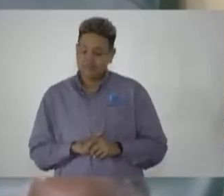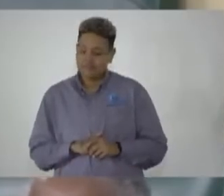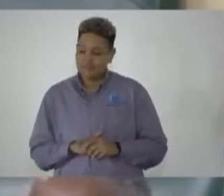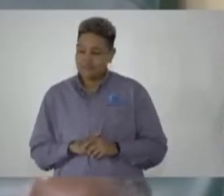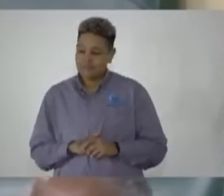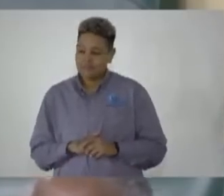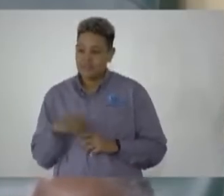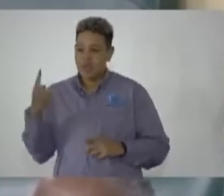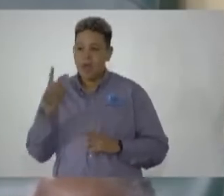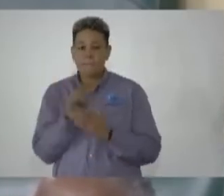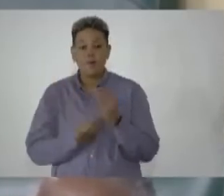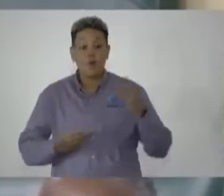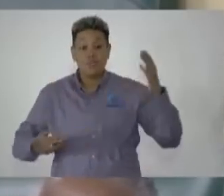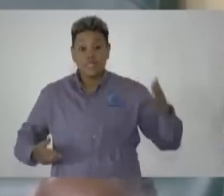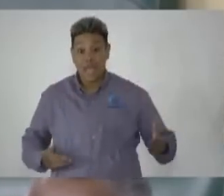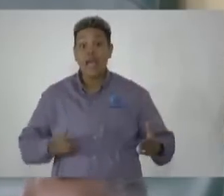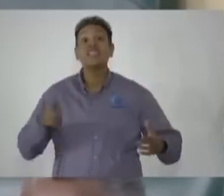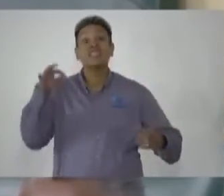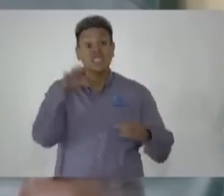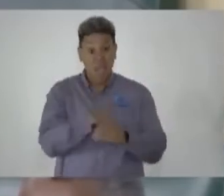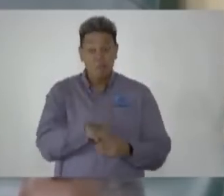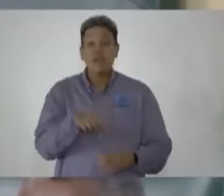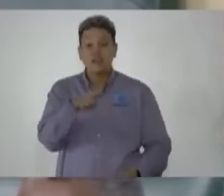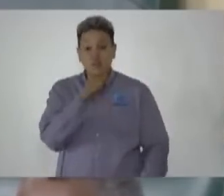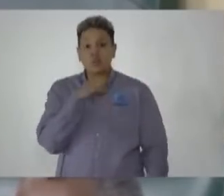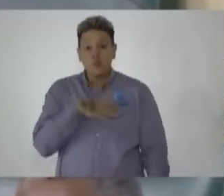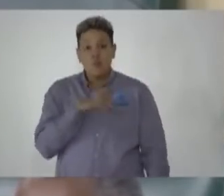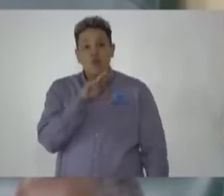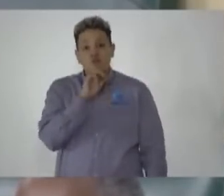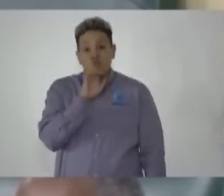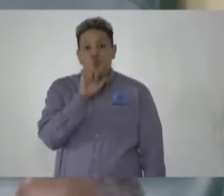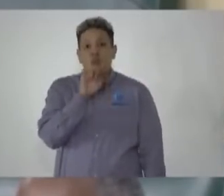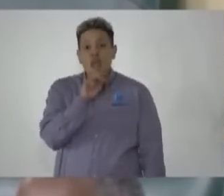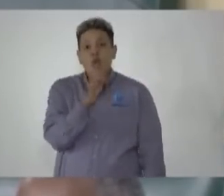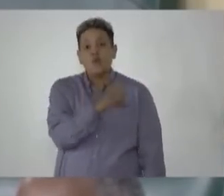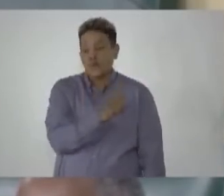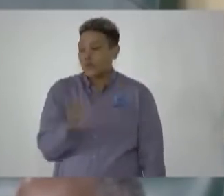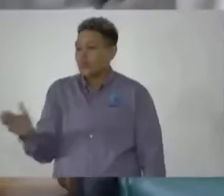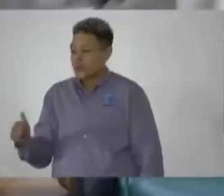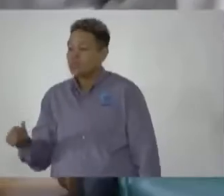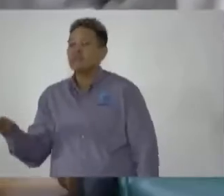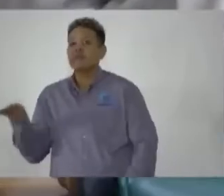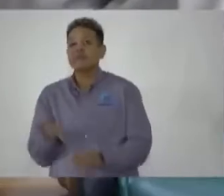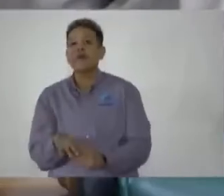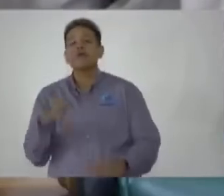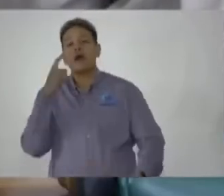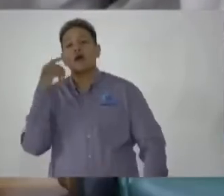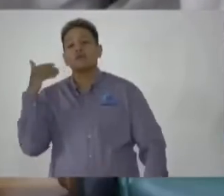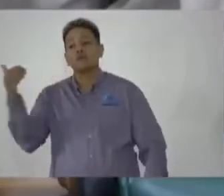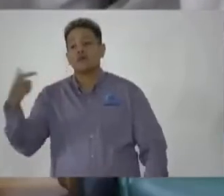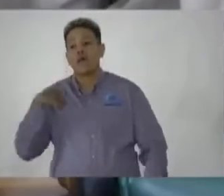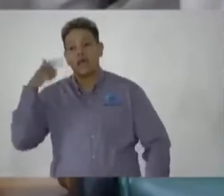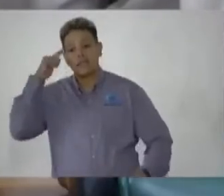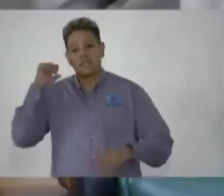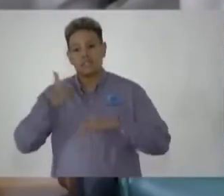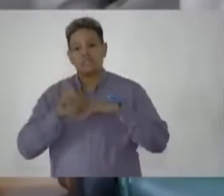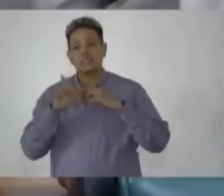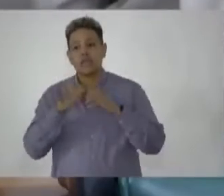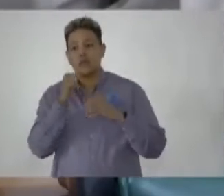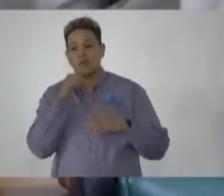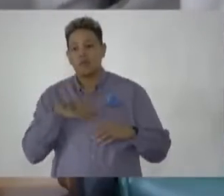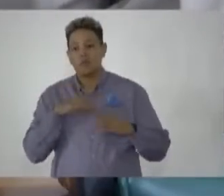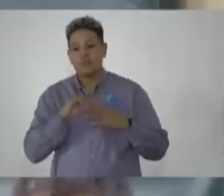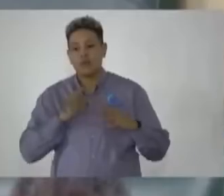on both sides of the aisle. And that, Mr. President, I think is something that sets the precedence of the women in our